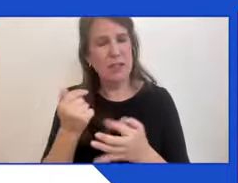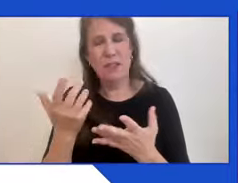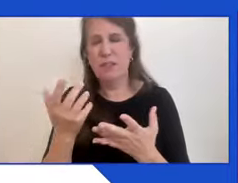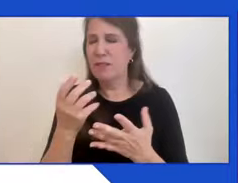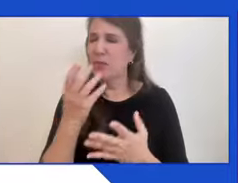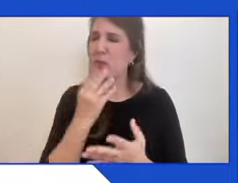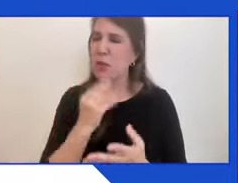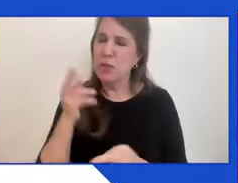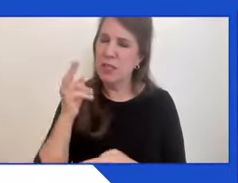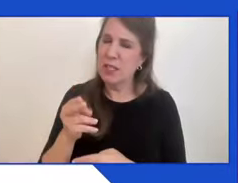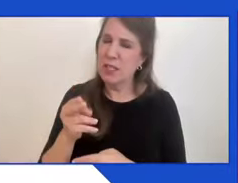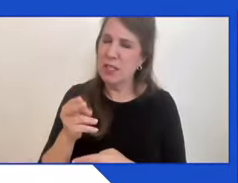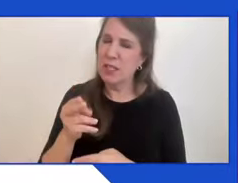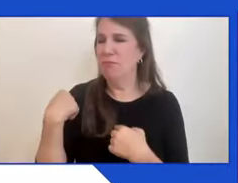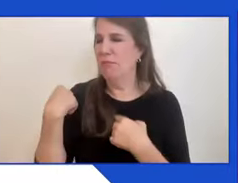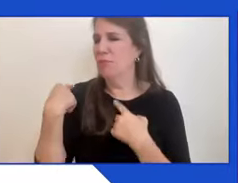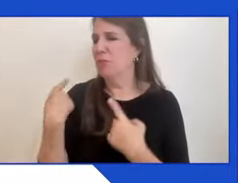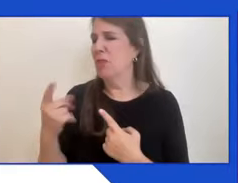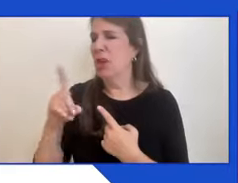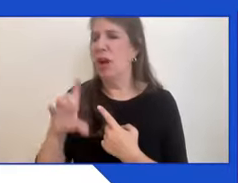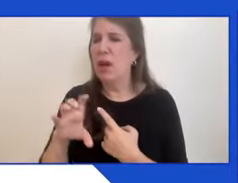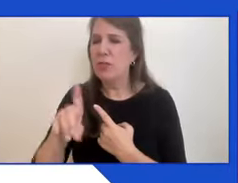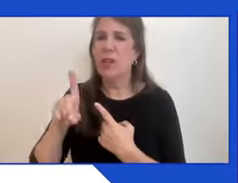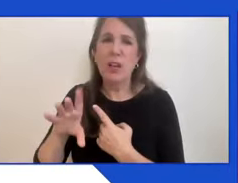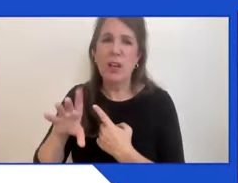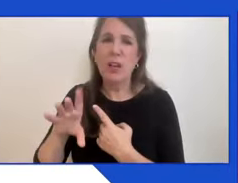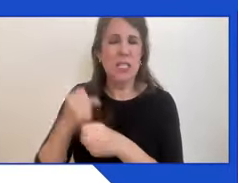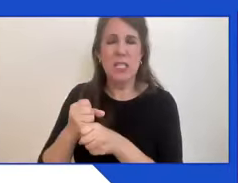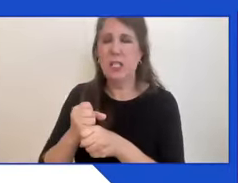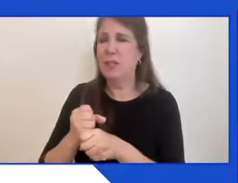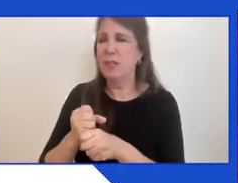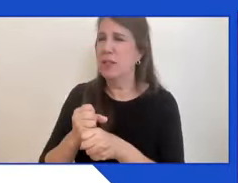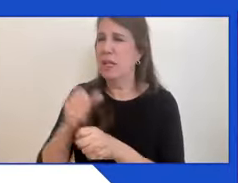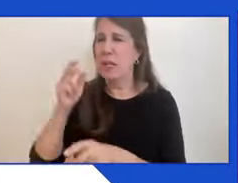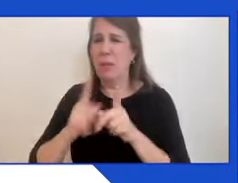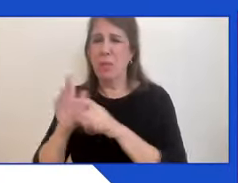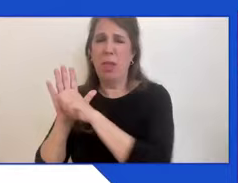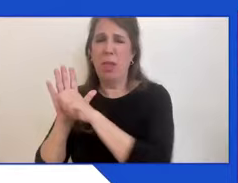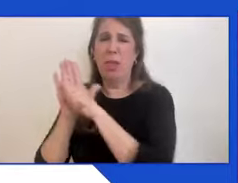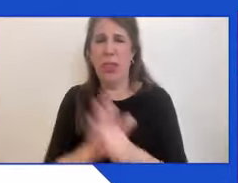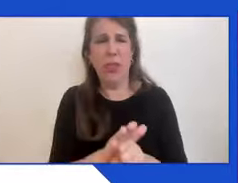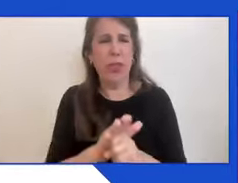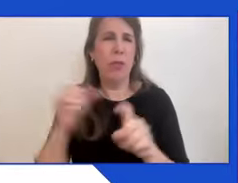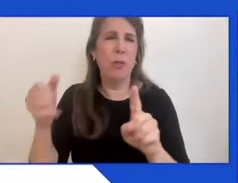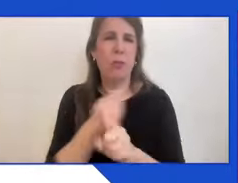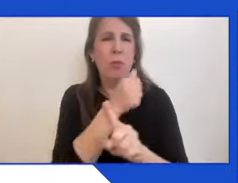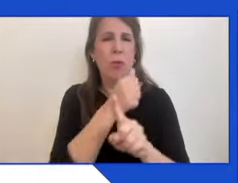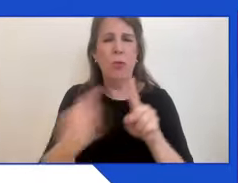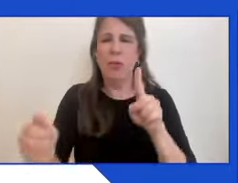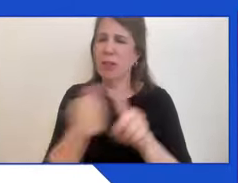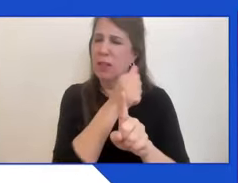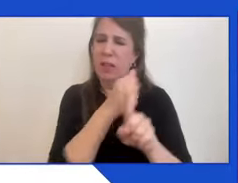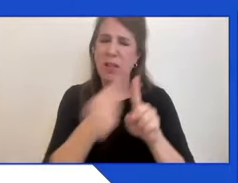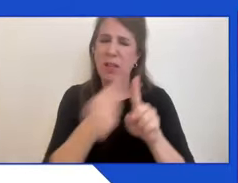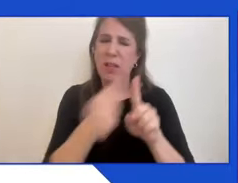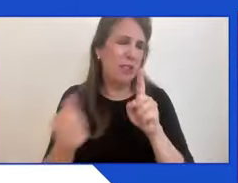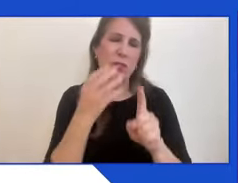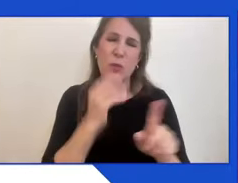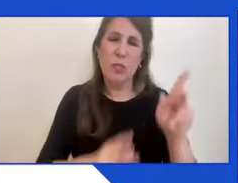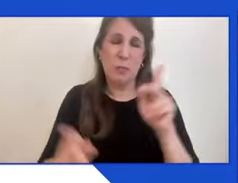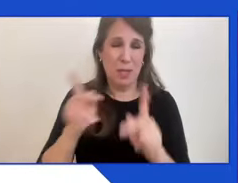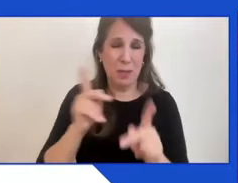persecuted, brutalized by anti-Semitism, and violently thrown out of country after